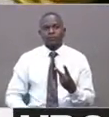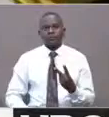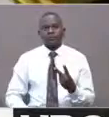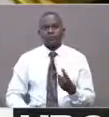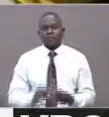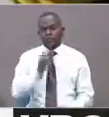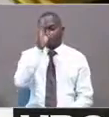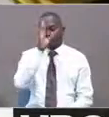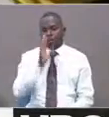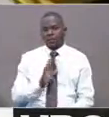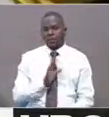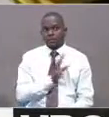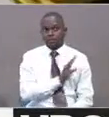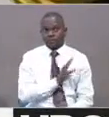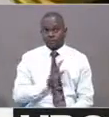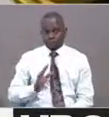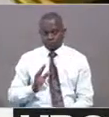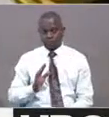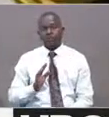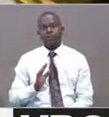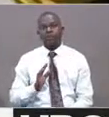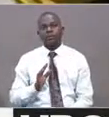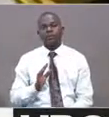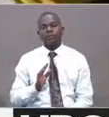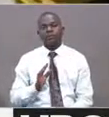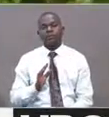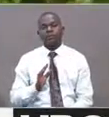The Catholics were called